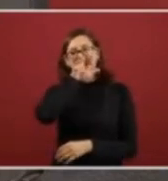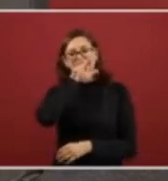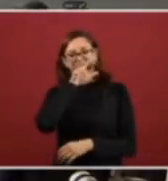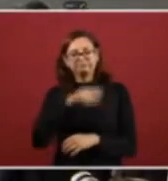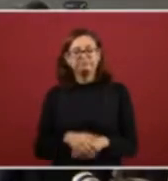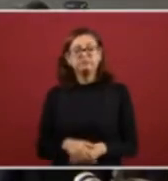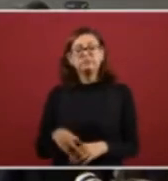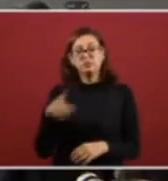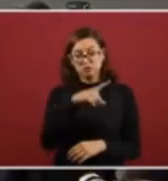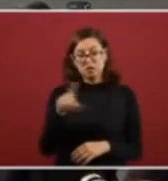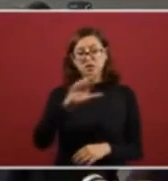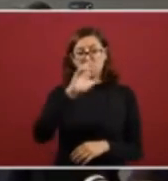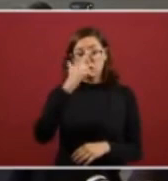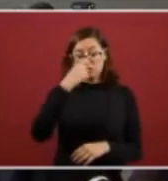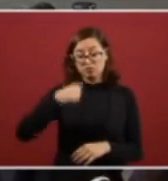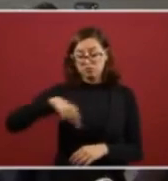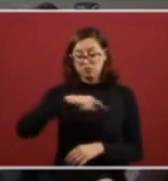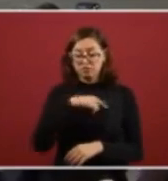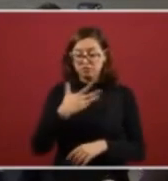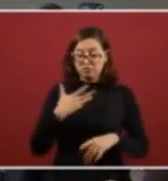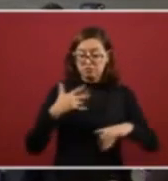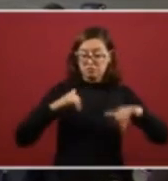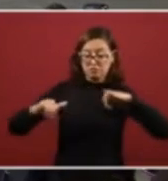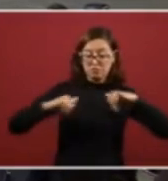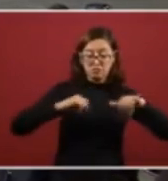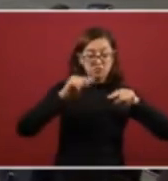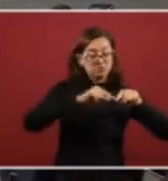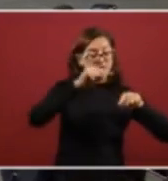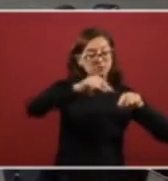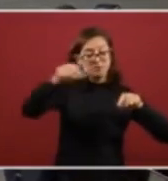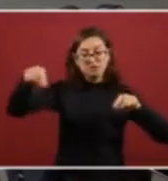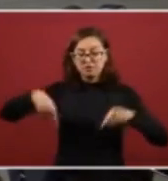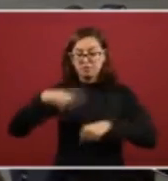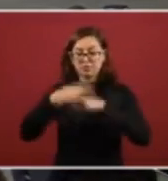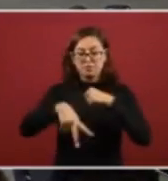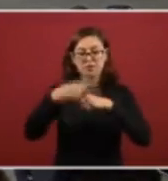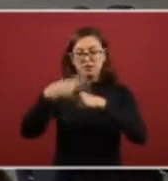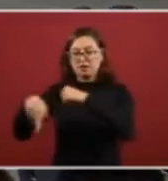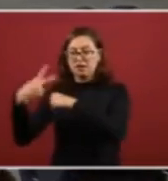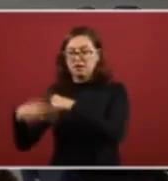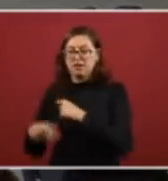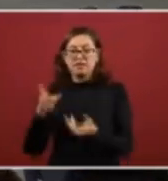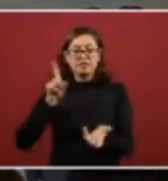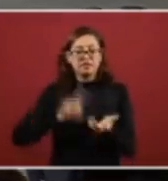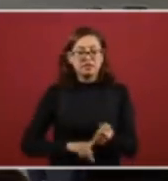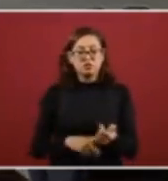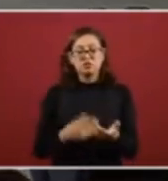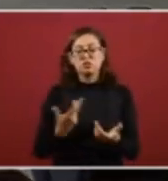stayed on all night. But they did have a very good bunch of workers.